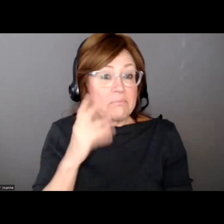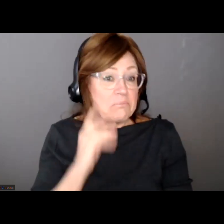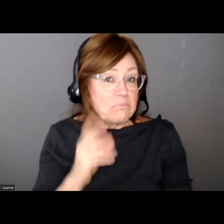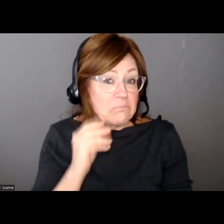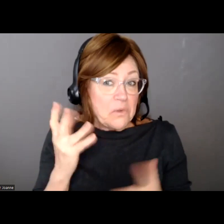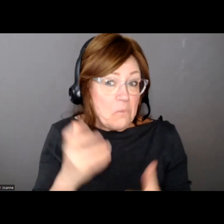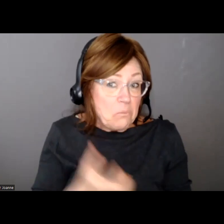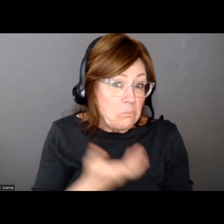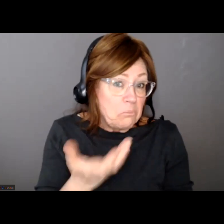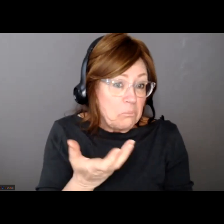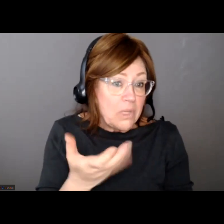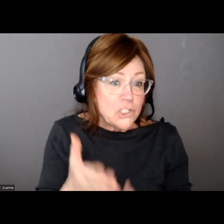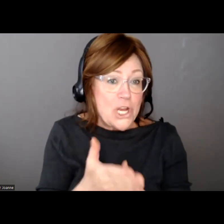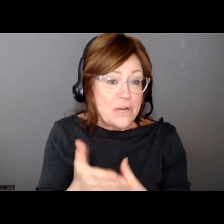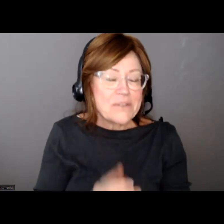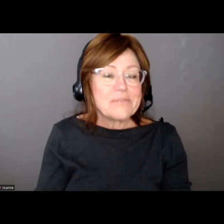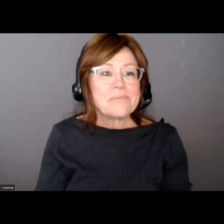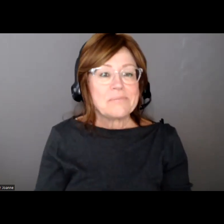share?